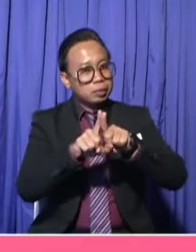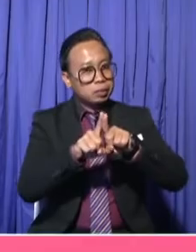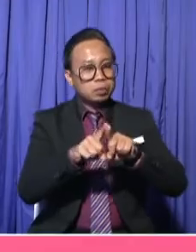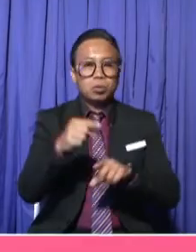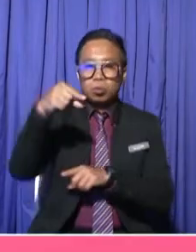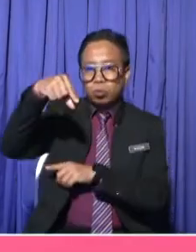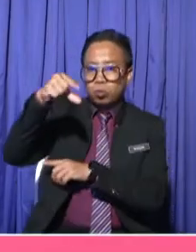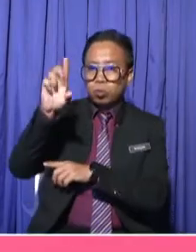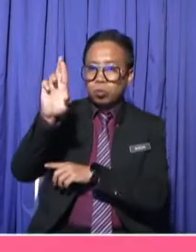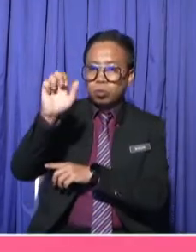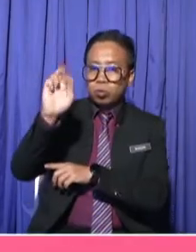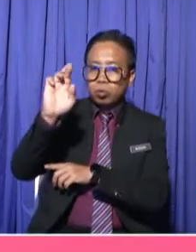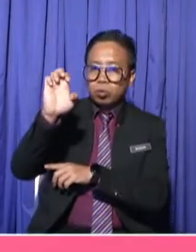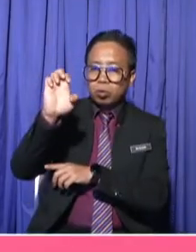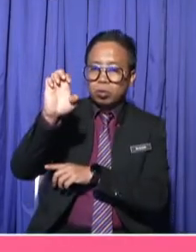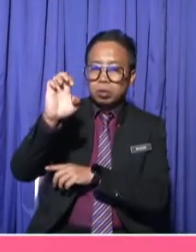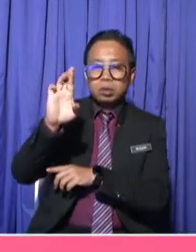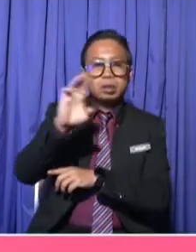quarter and 1/4?